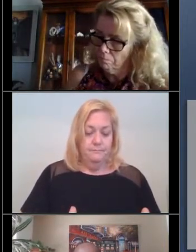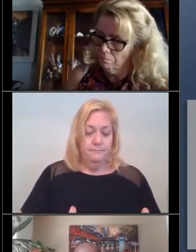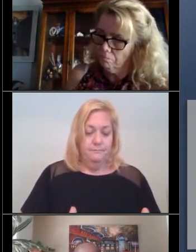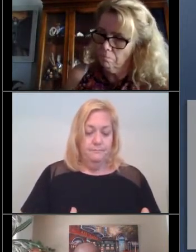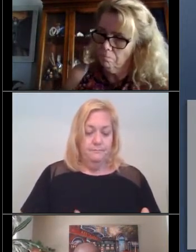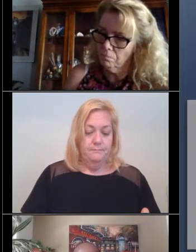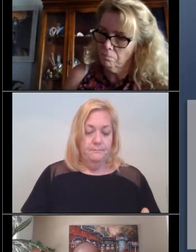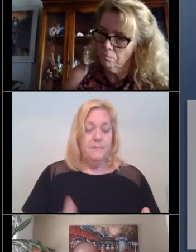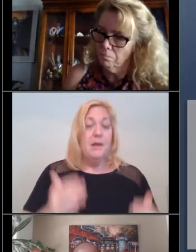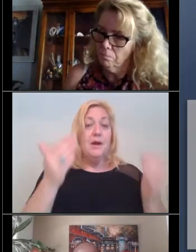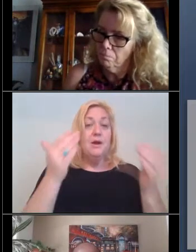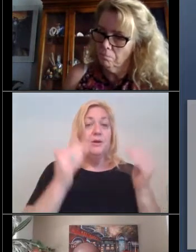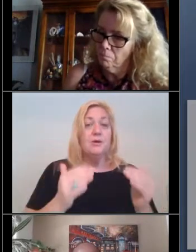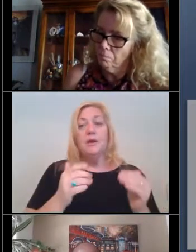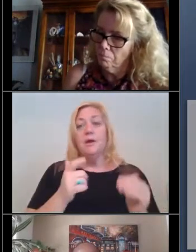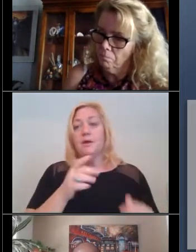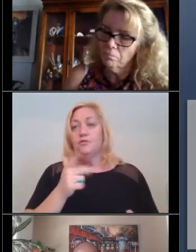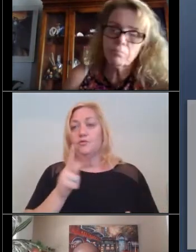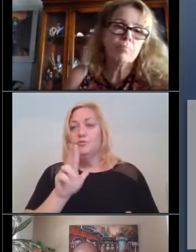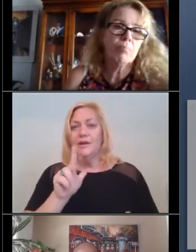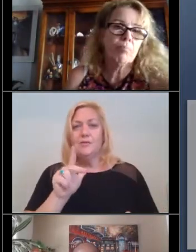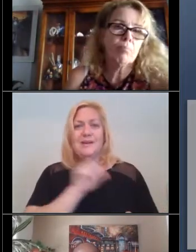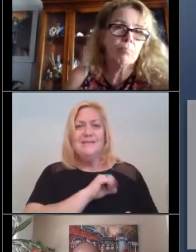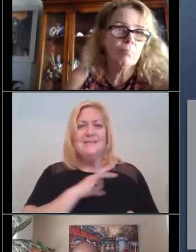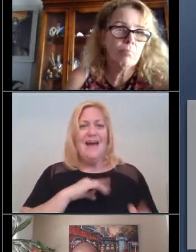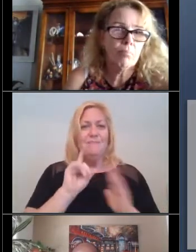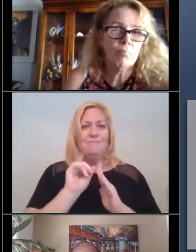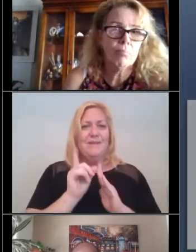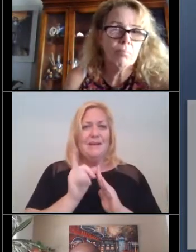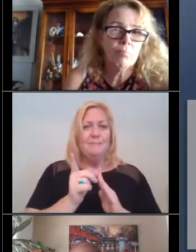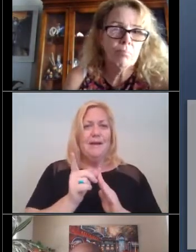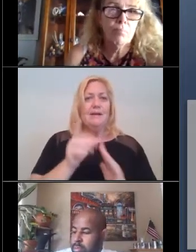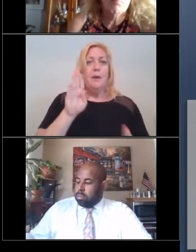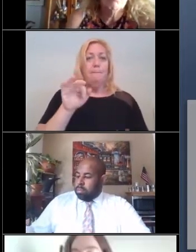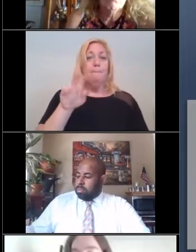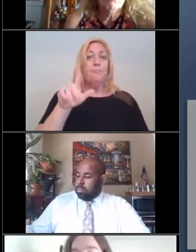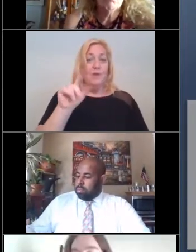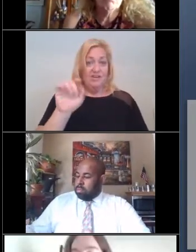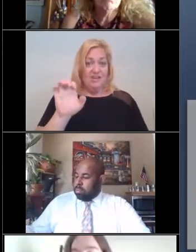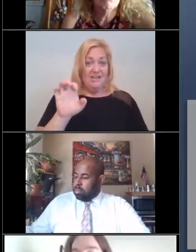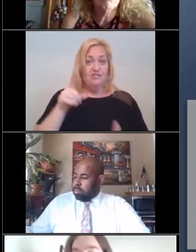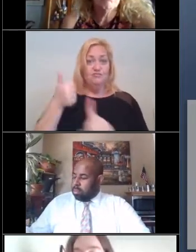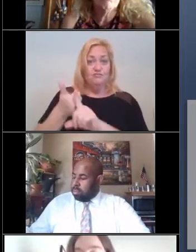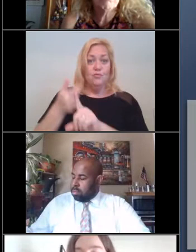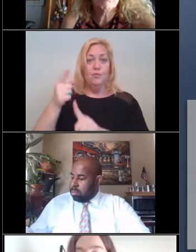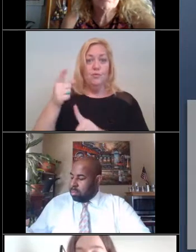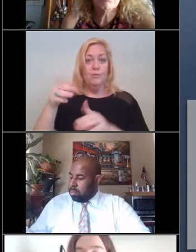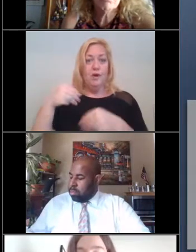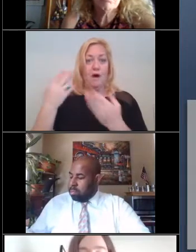May 26th Roundtable meeting minutes. Bridget will be offering tab 3.